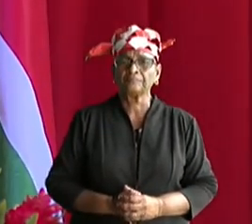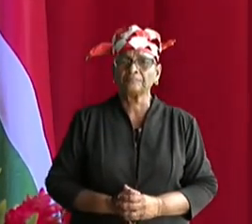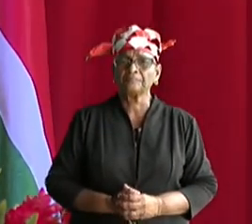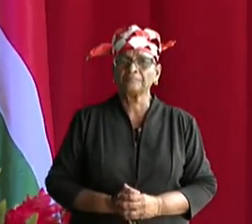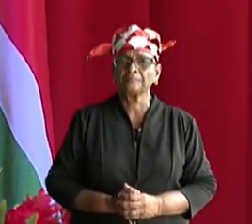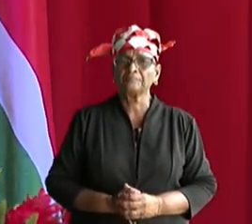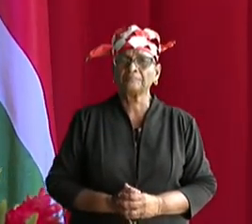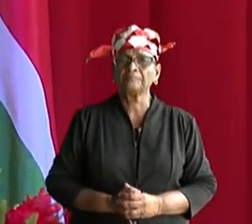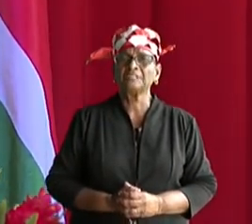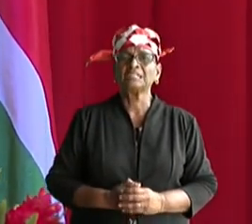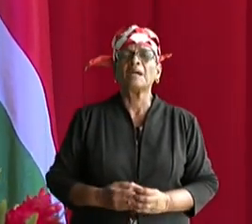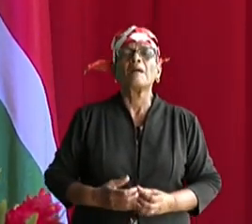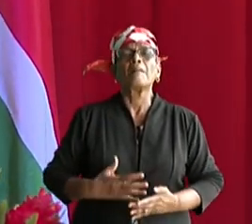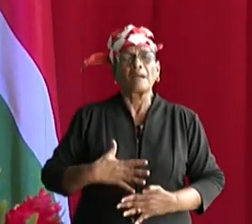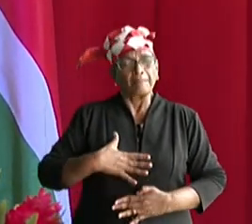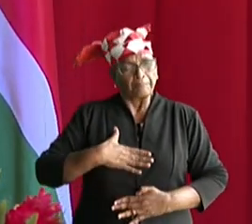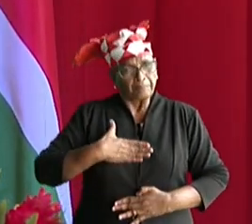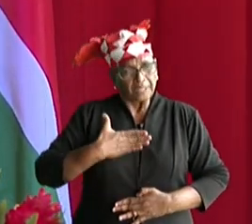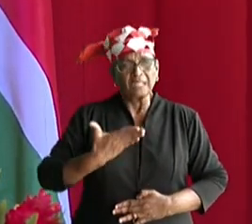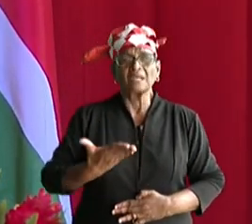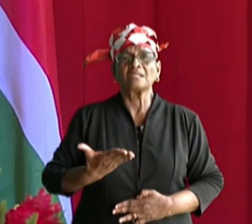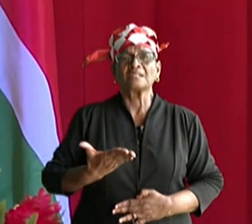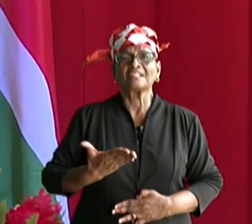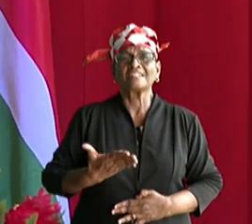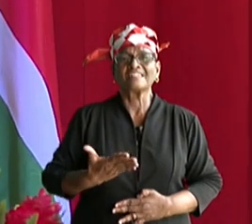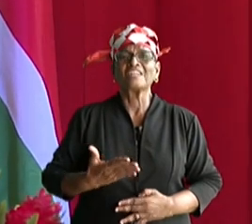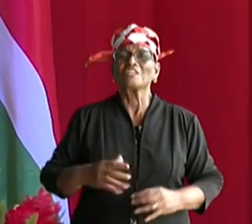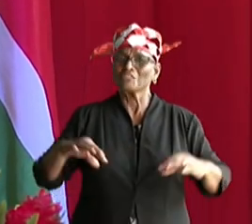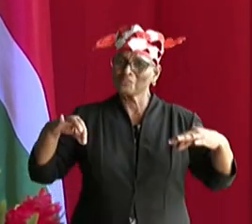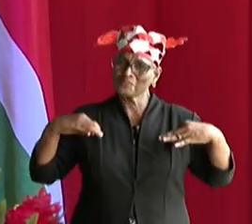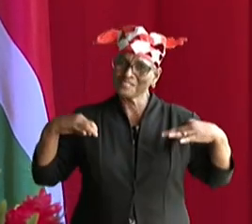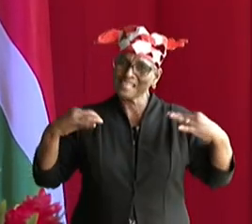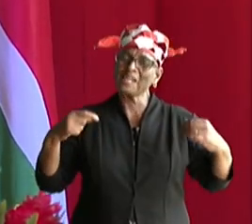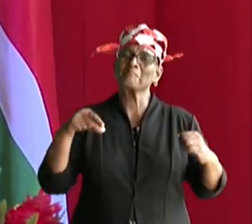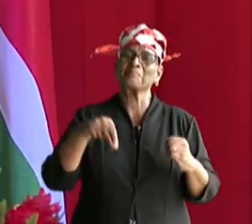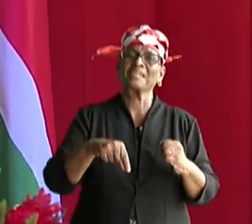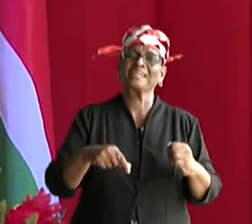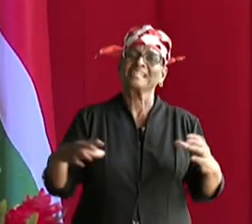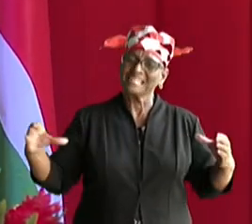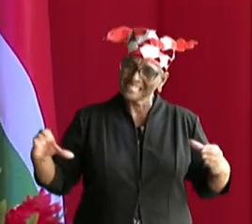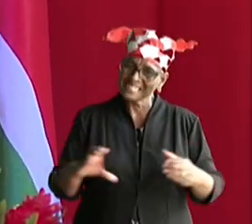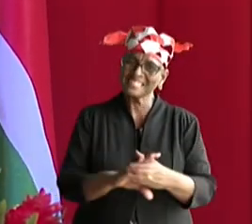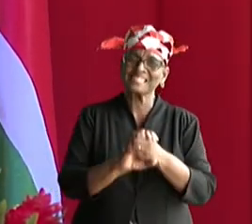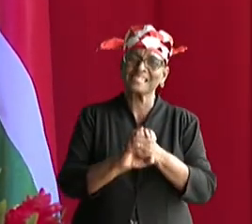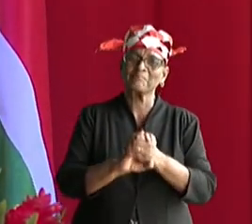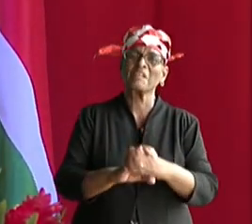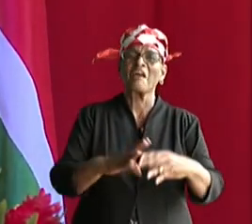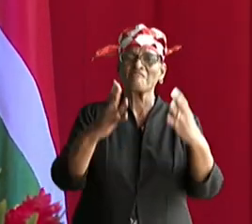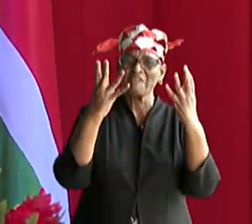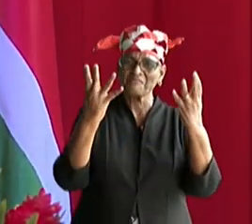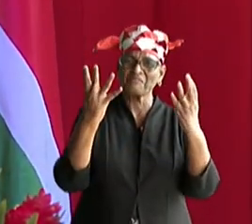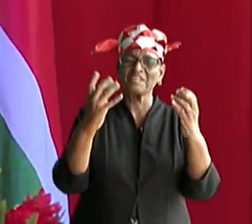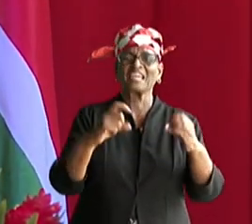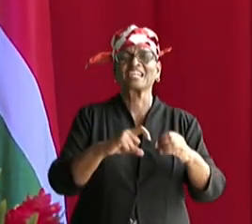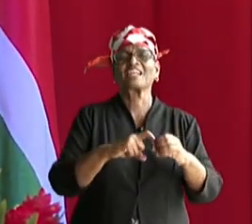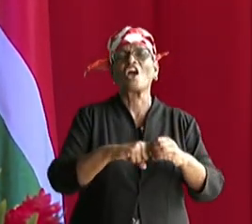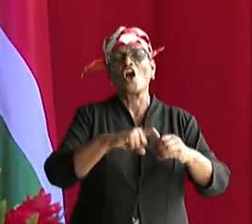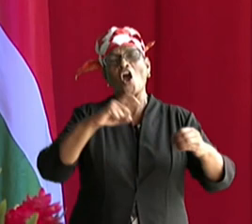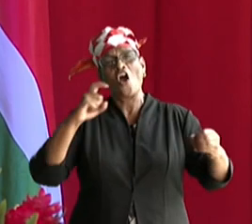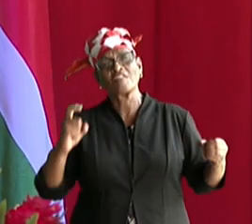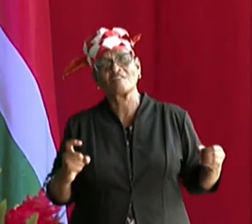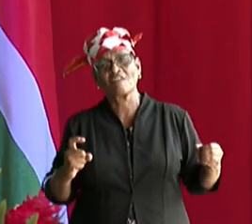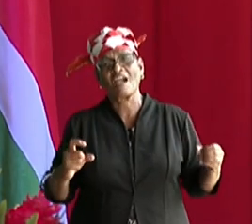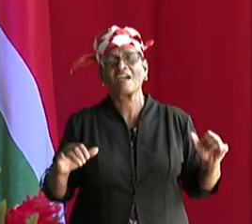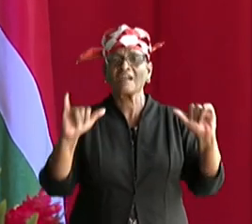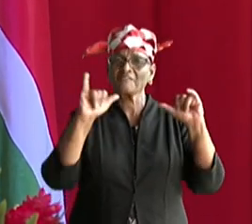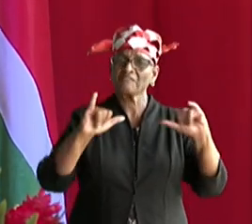are extremely pleased to join in celebrating the 45th independence anniversary